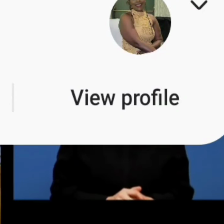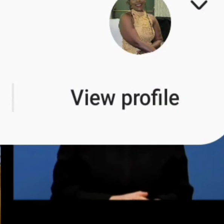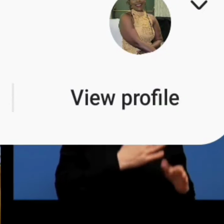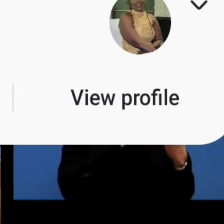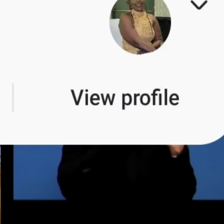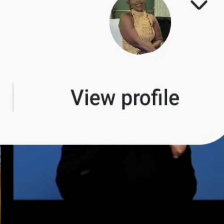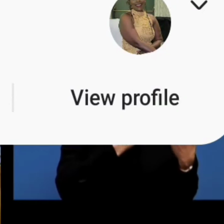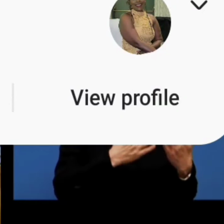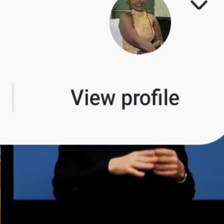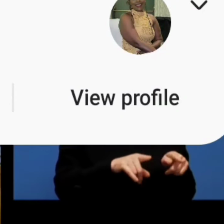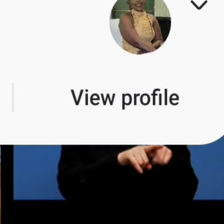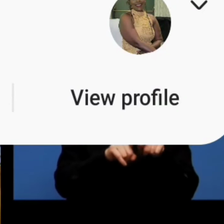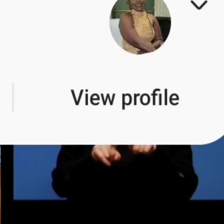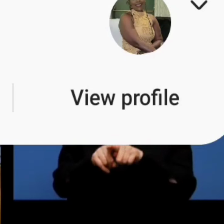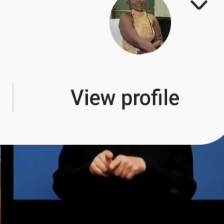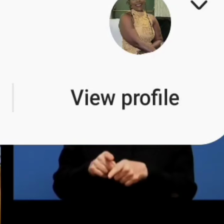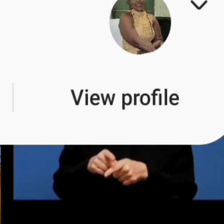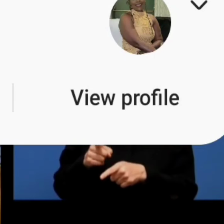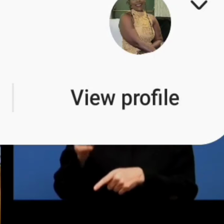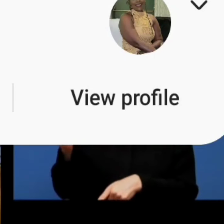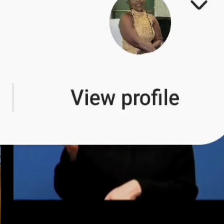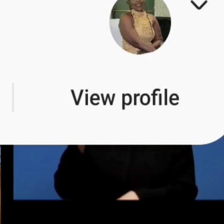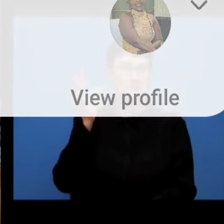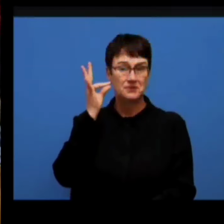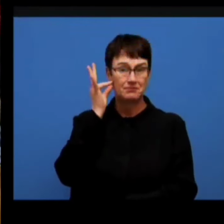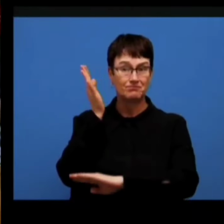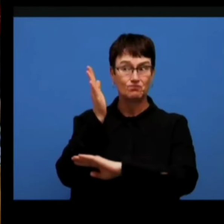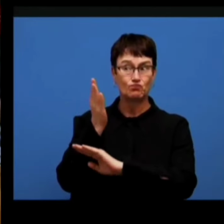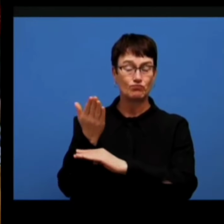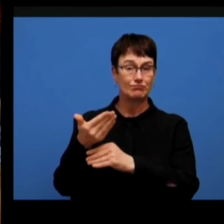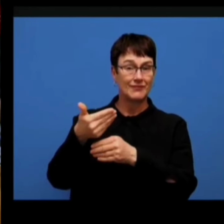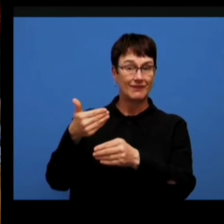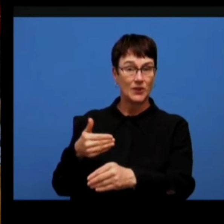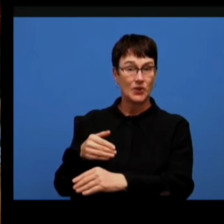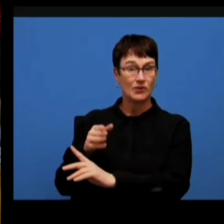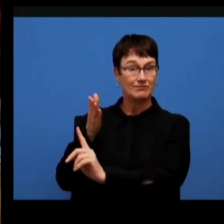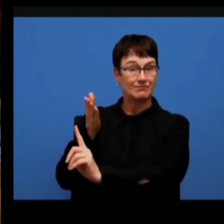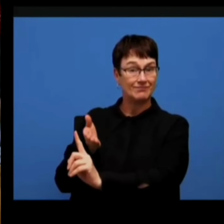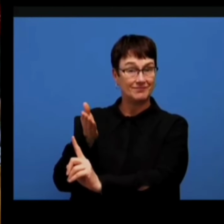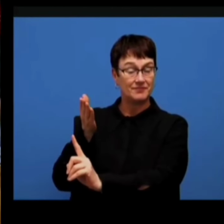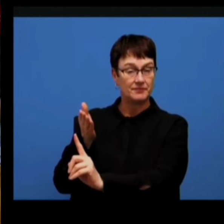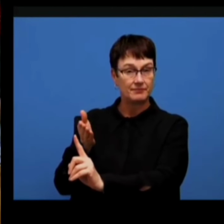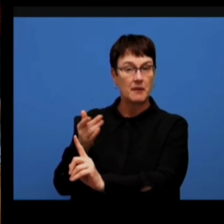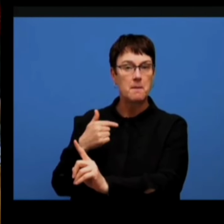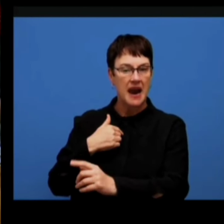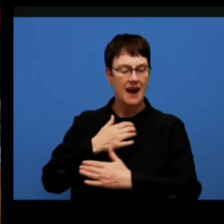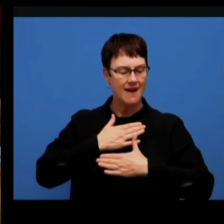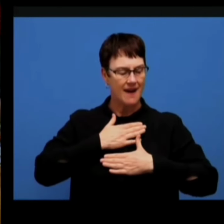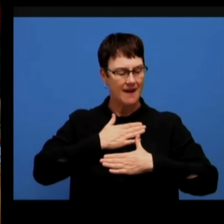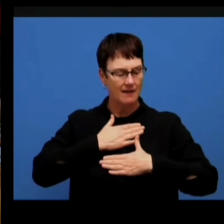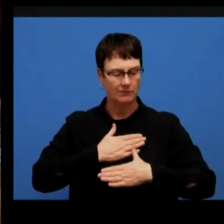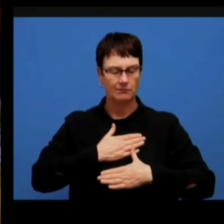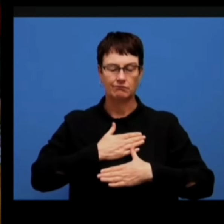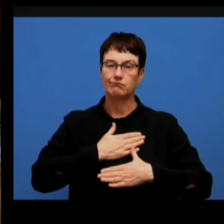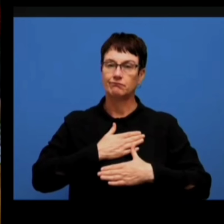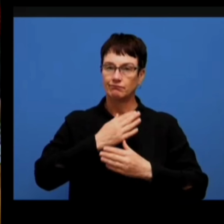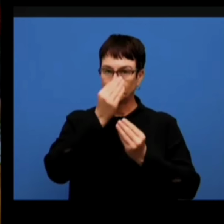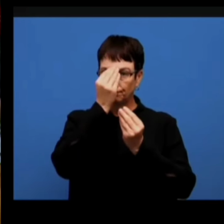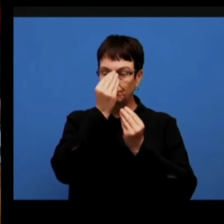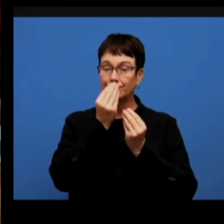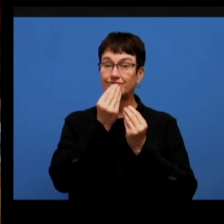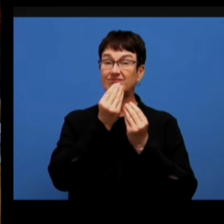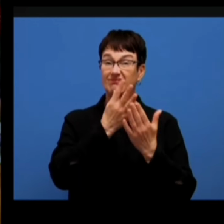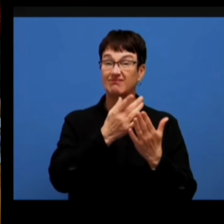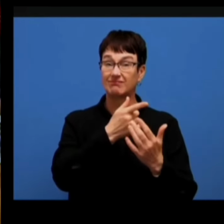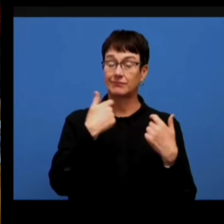Johnson, I would like to congratulate Secretary Antonio Guterres for his successful